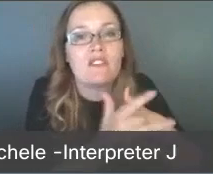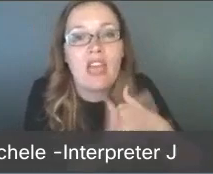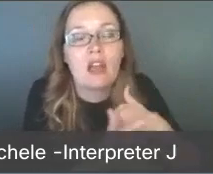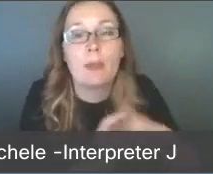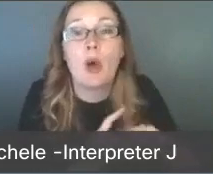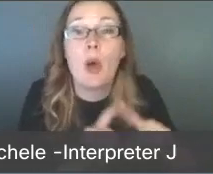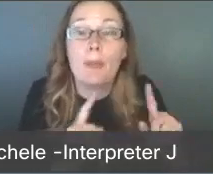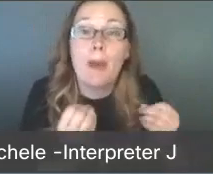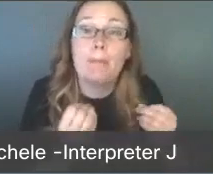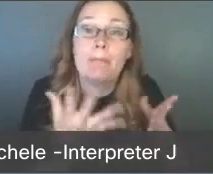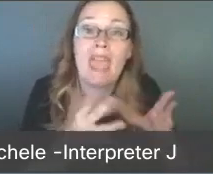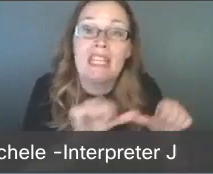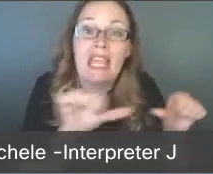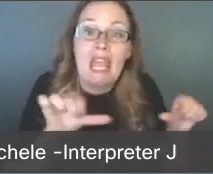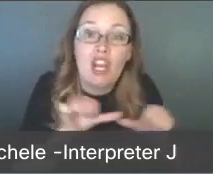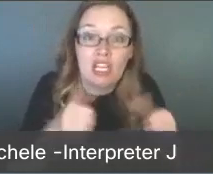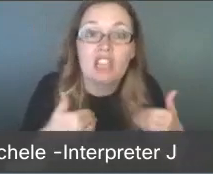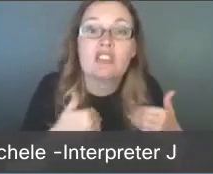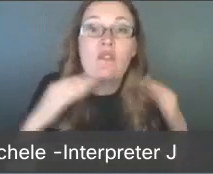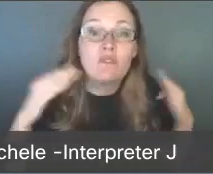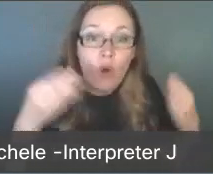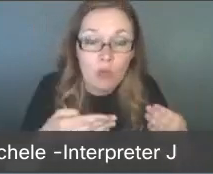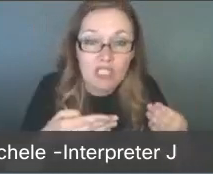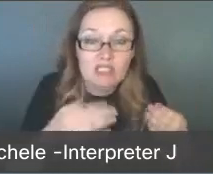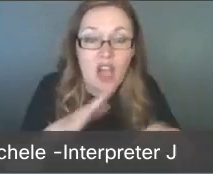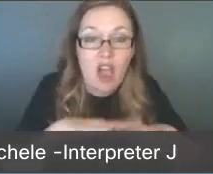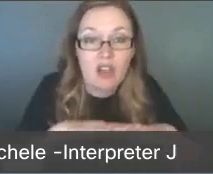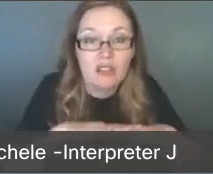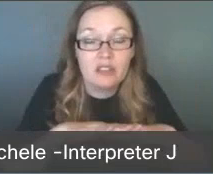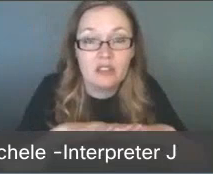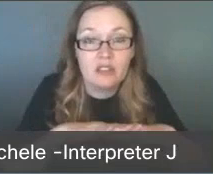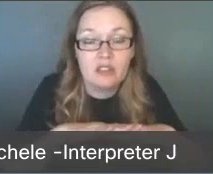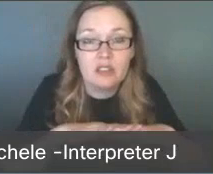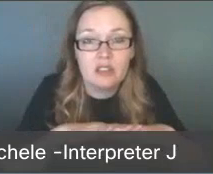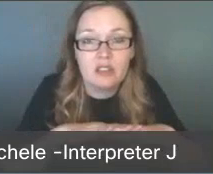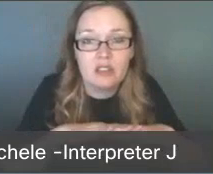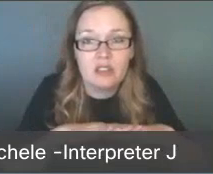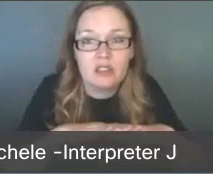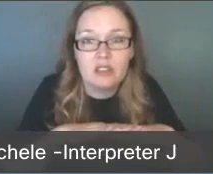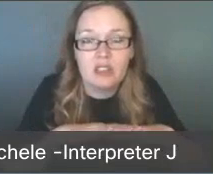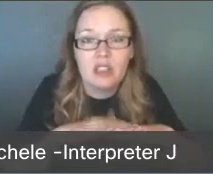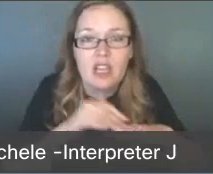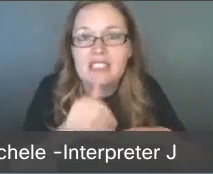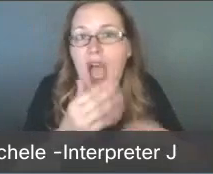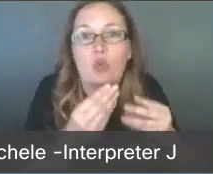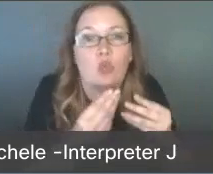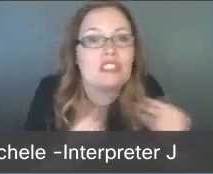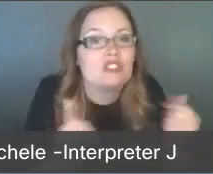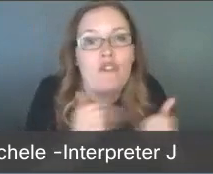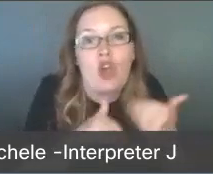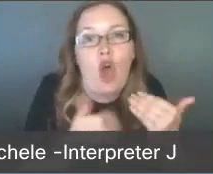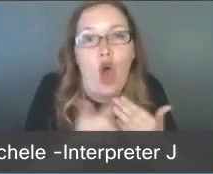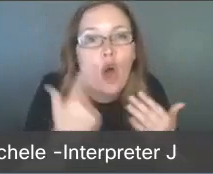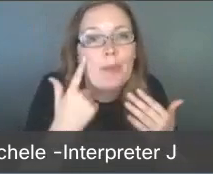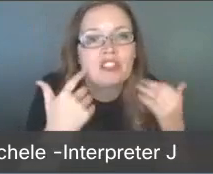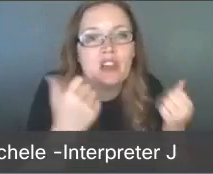many jurisdictions really do focus not on completely resolving mental health issues, but